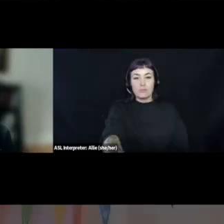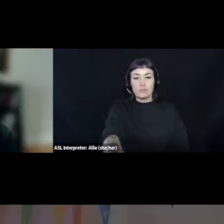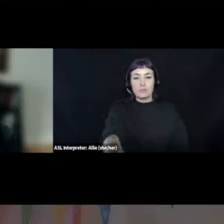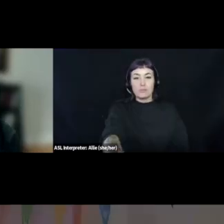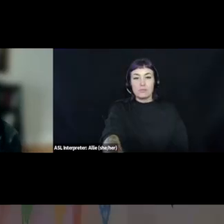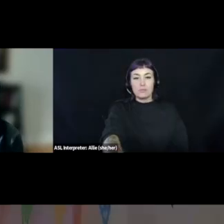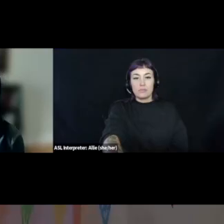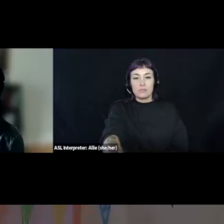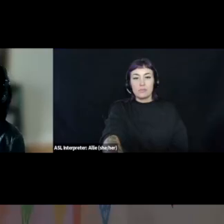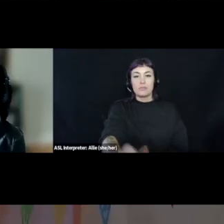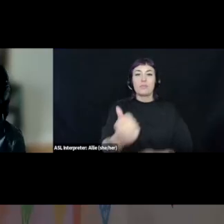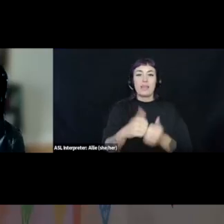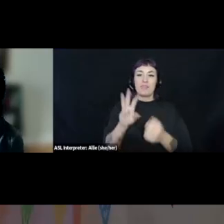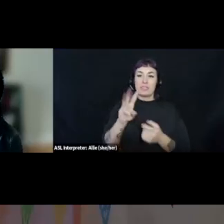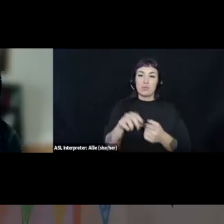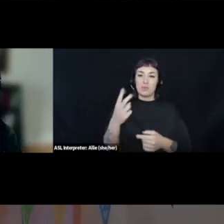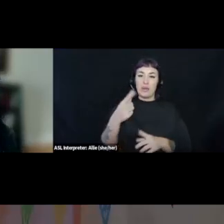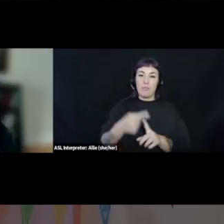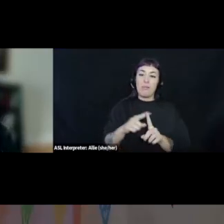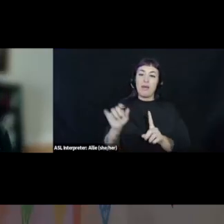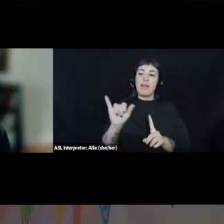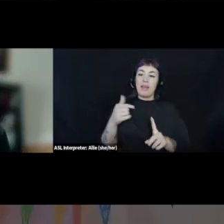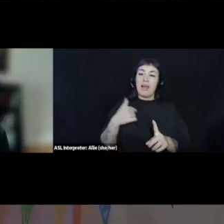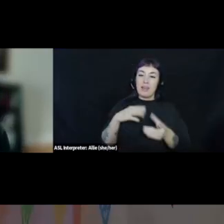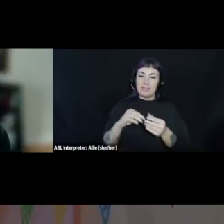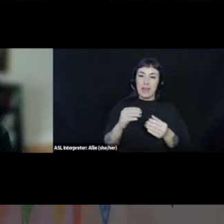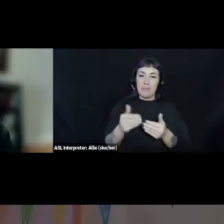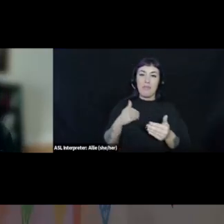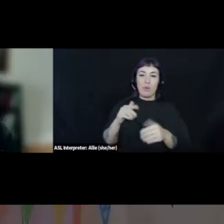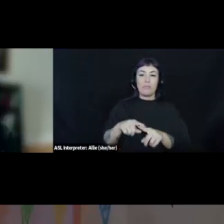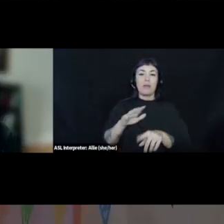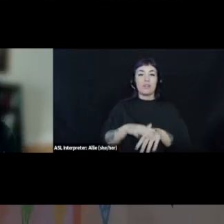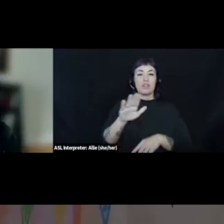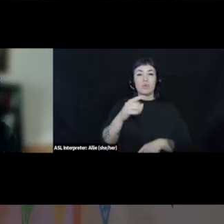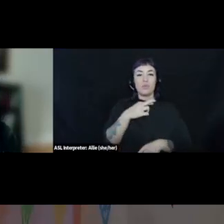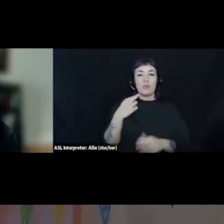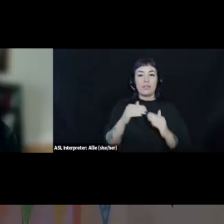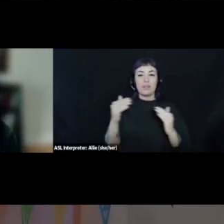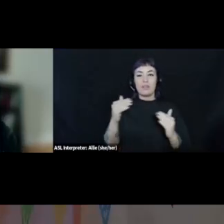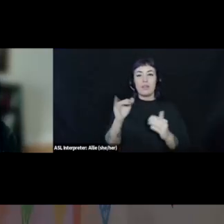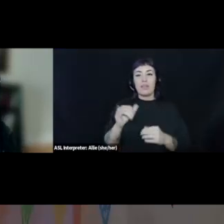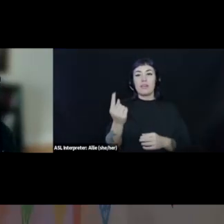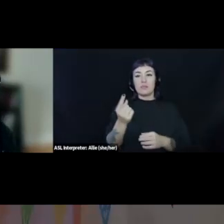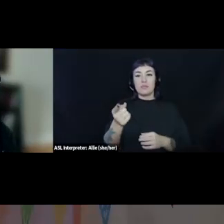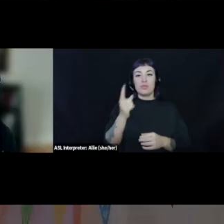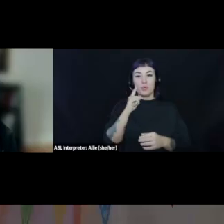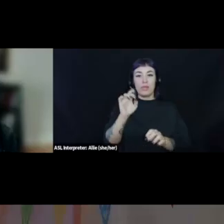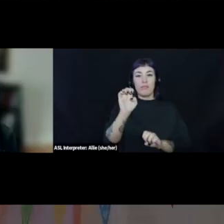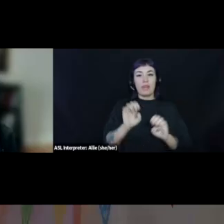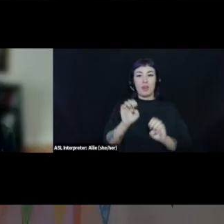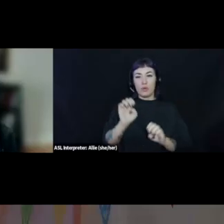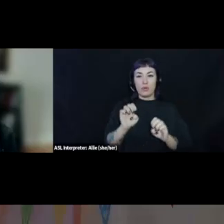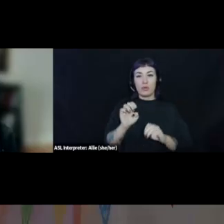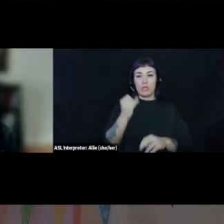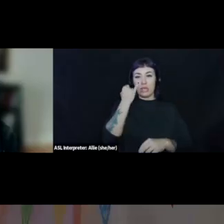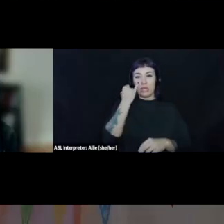Every 6 to 12 months, but like I said earlier, that depends on your risk level. So that is something you will have to evaluate,